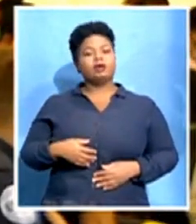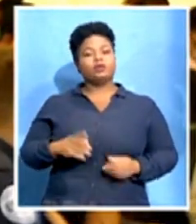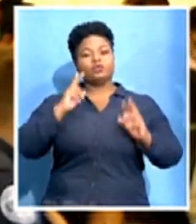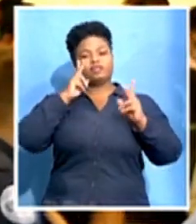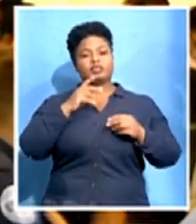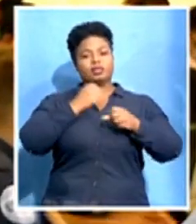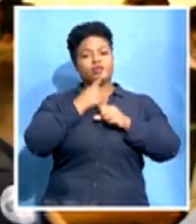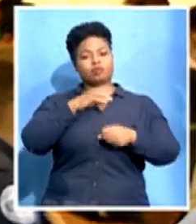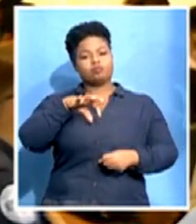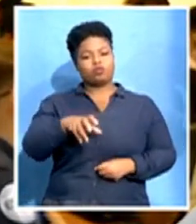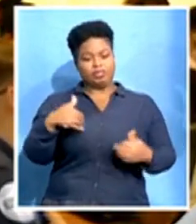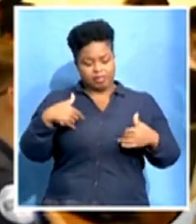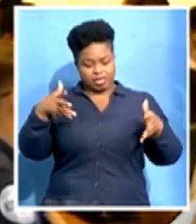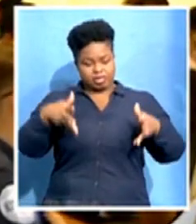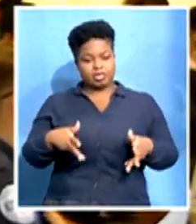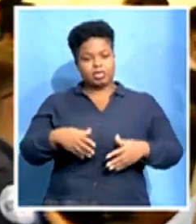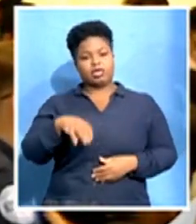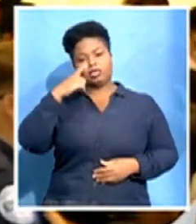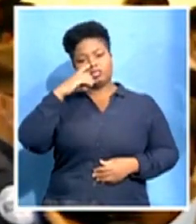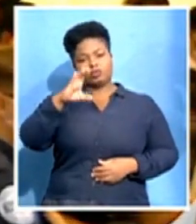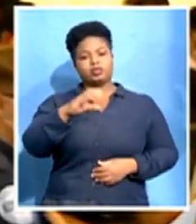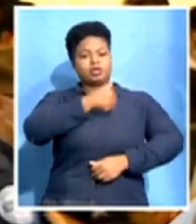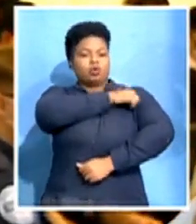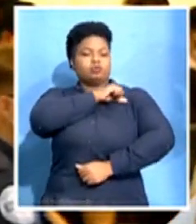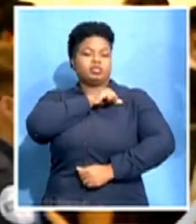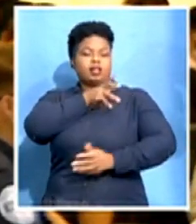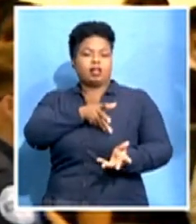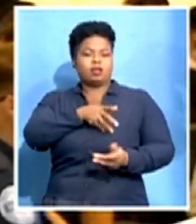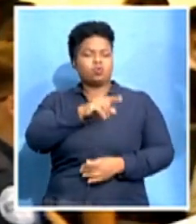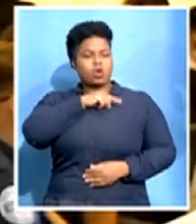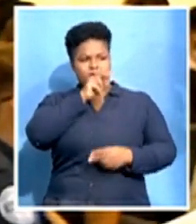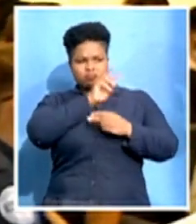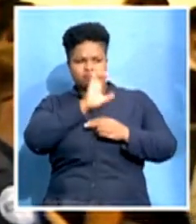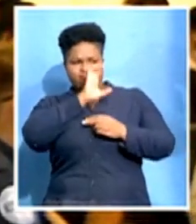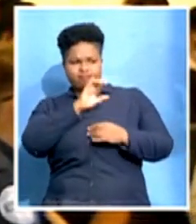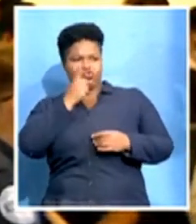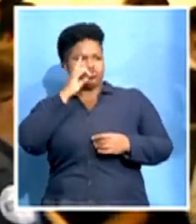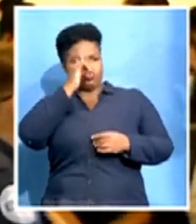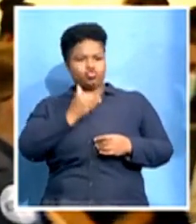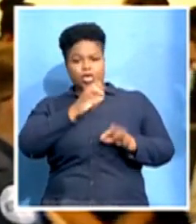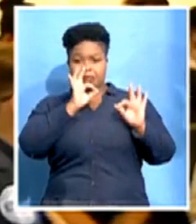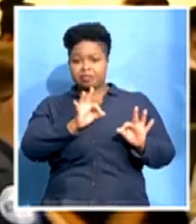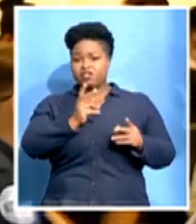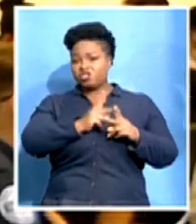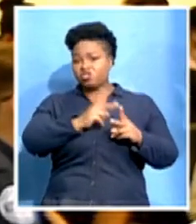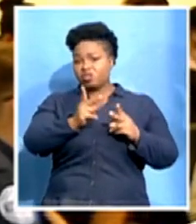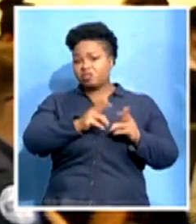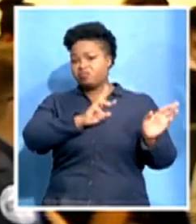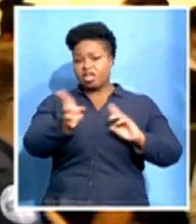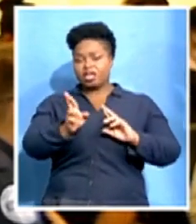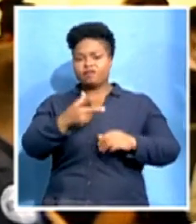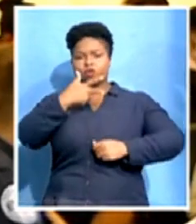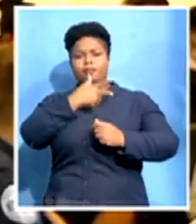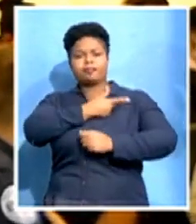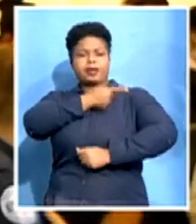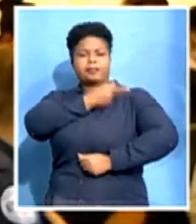Charlotte Makhura Hospital to inspect, as you correctly point out, various vaccination sites to check on their state of readiness